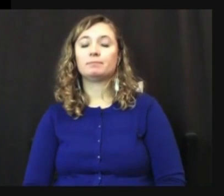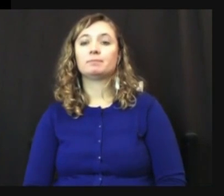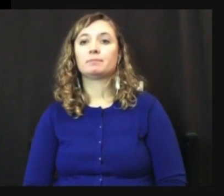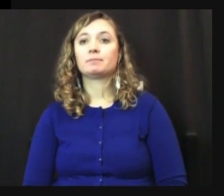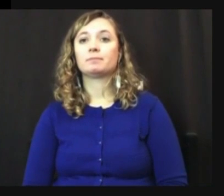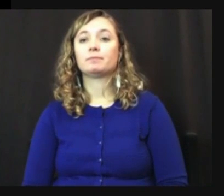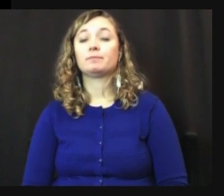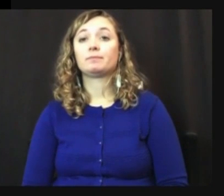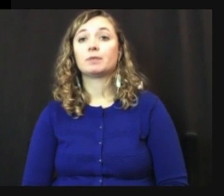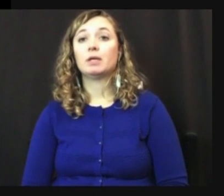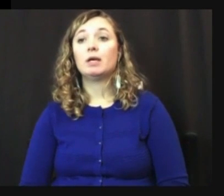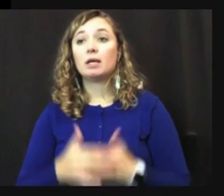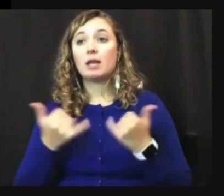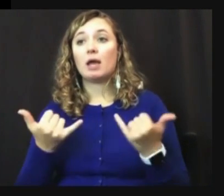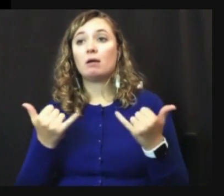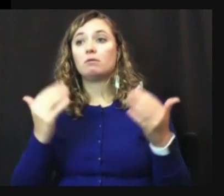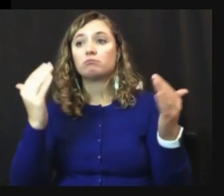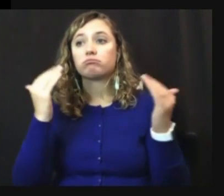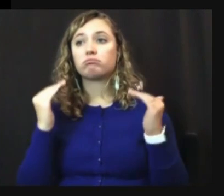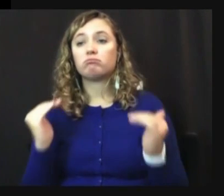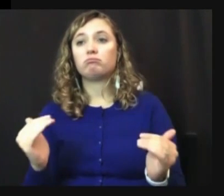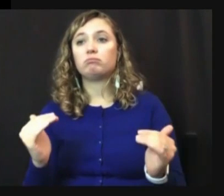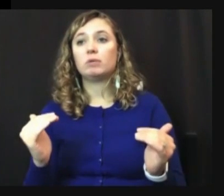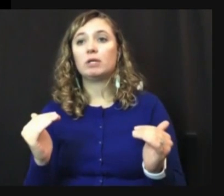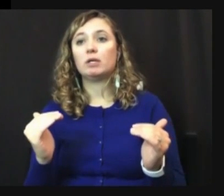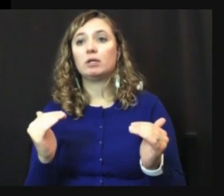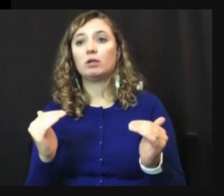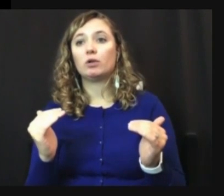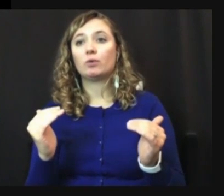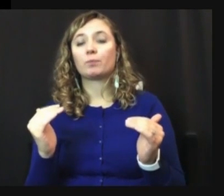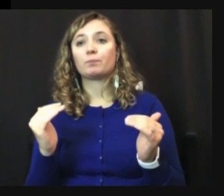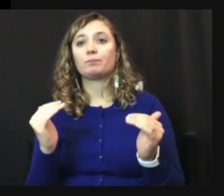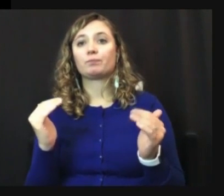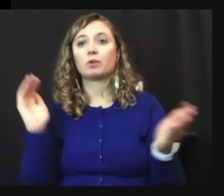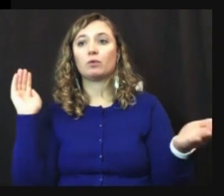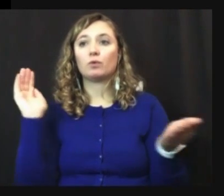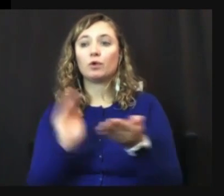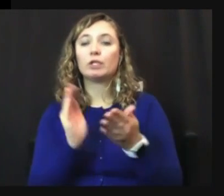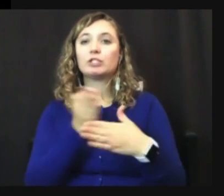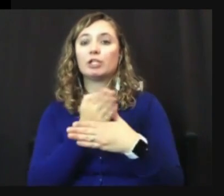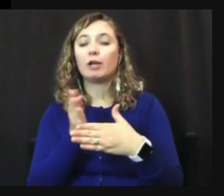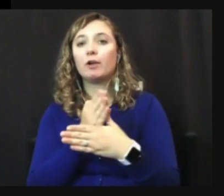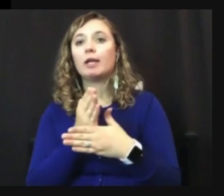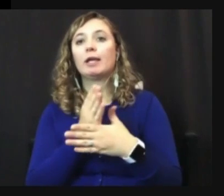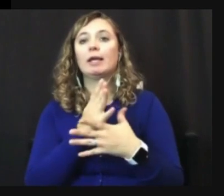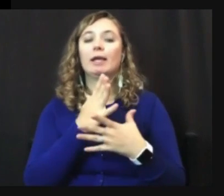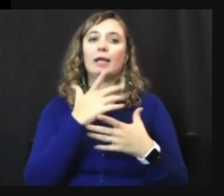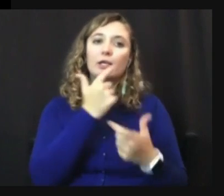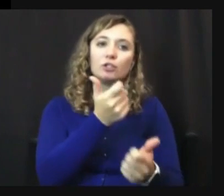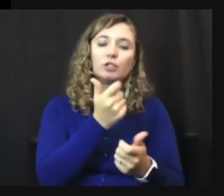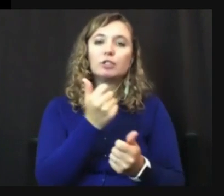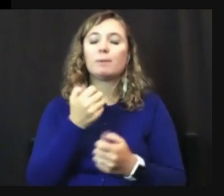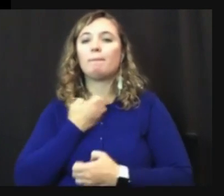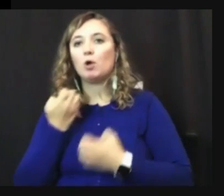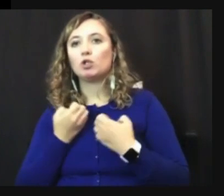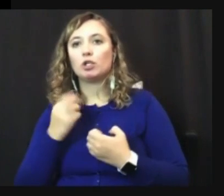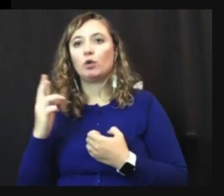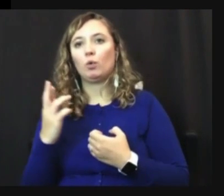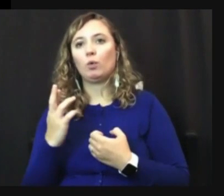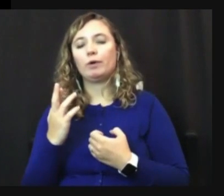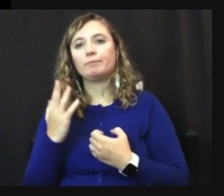let's go on reduce sharing of interest, emotions, or affect. So